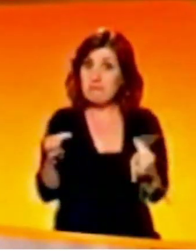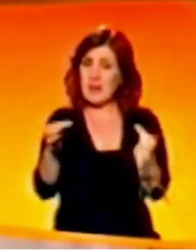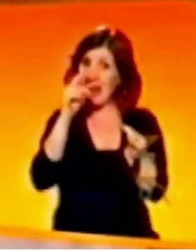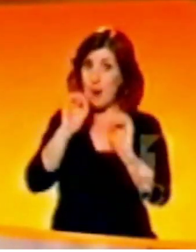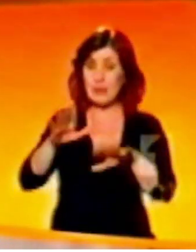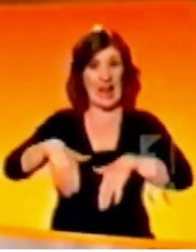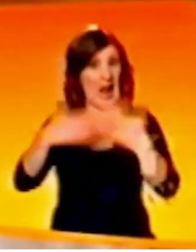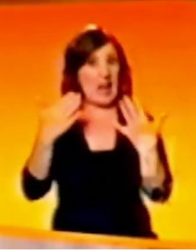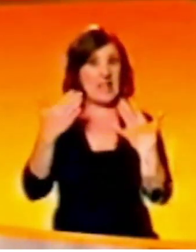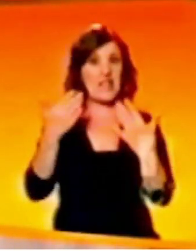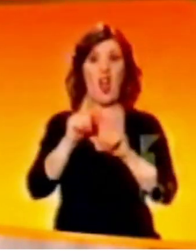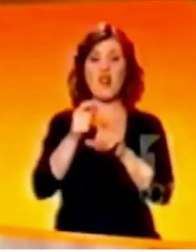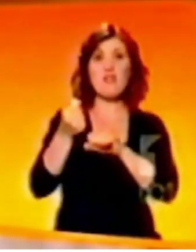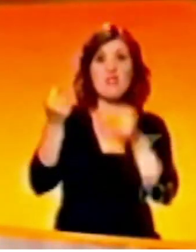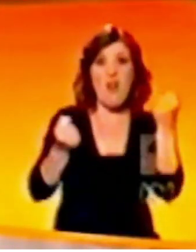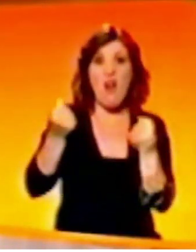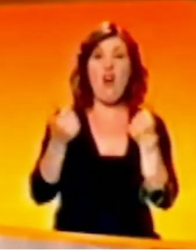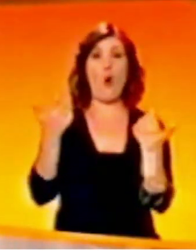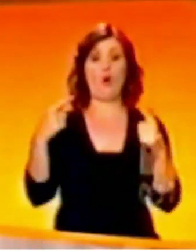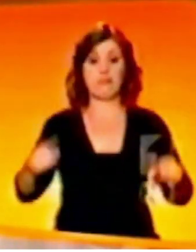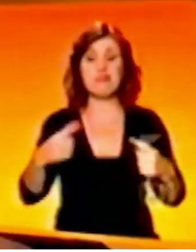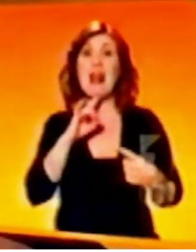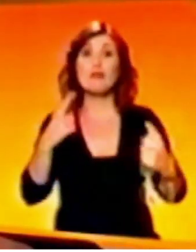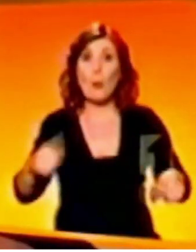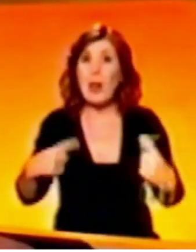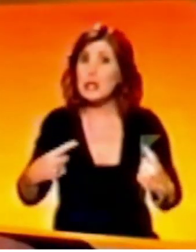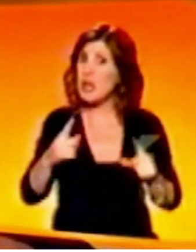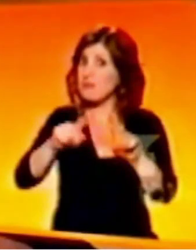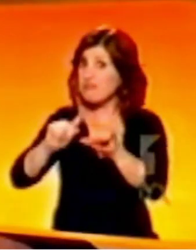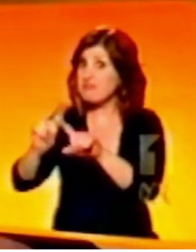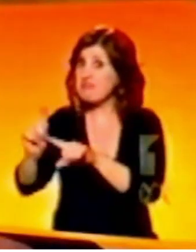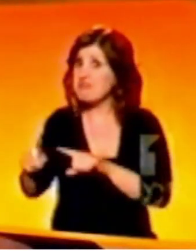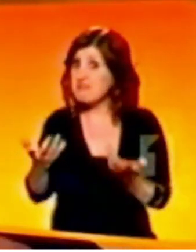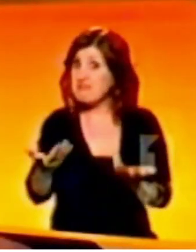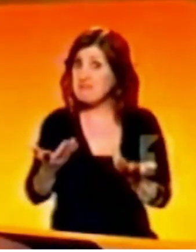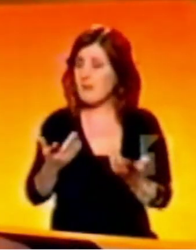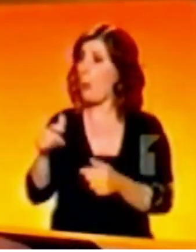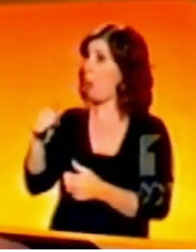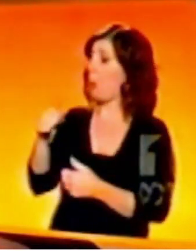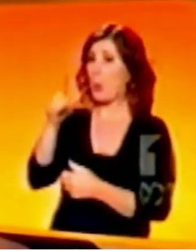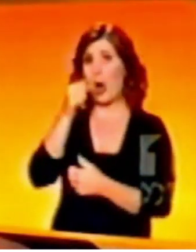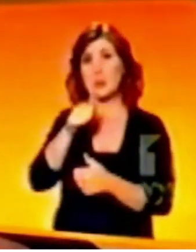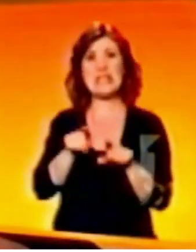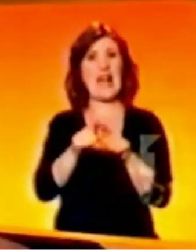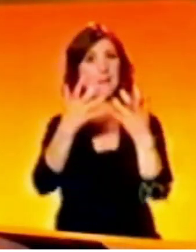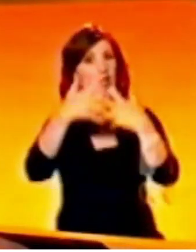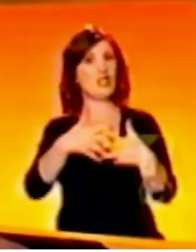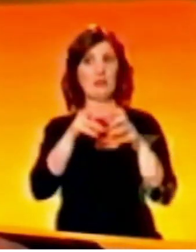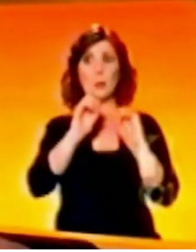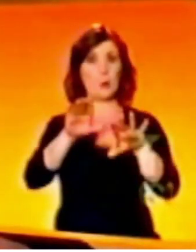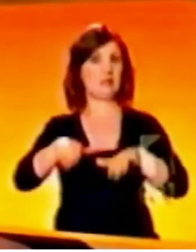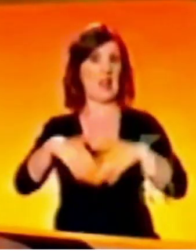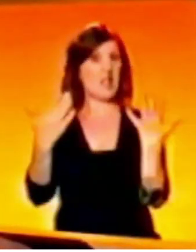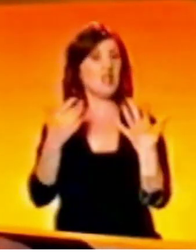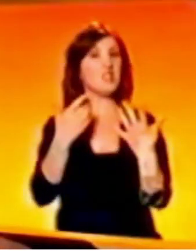in other vehicles, electric wheelchairs, cars, etc.? You could probably use the engineering of it, the